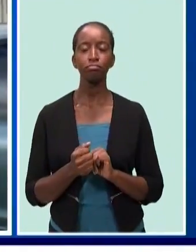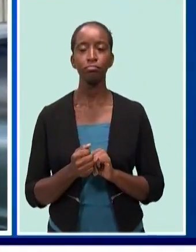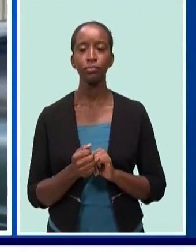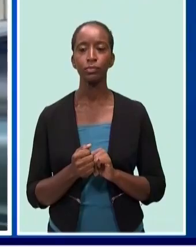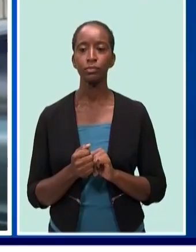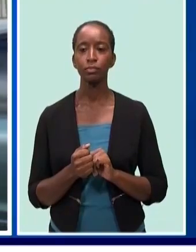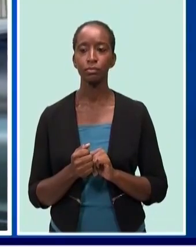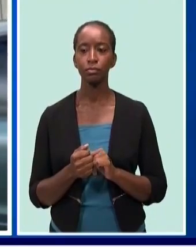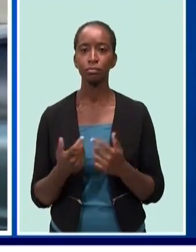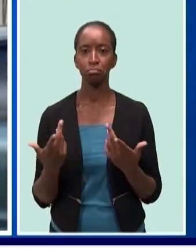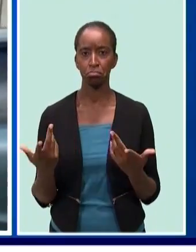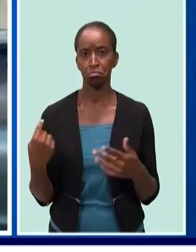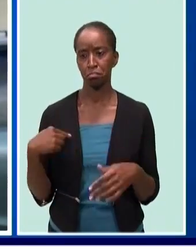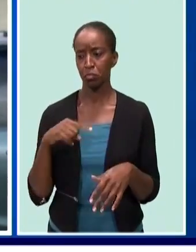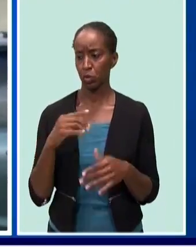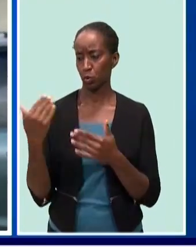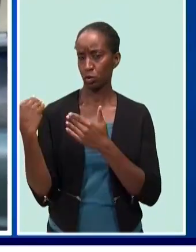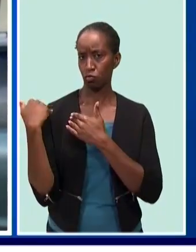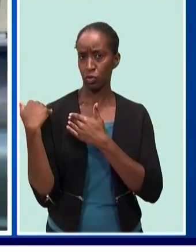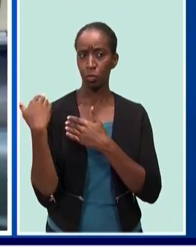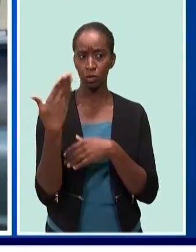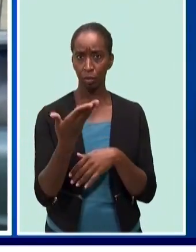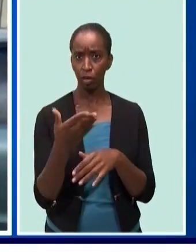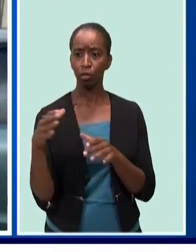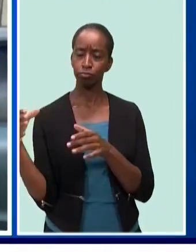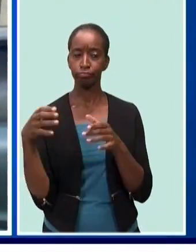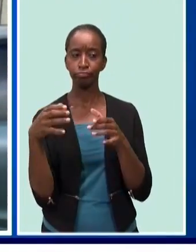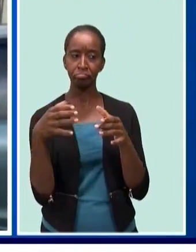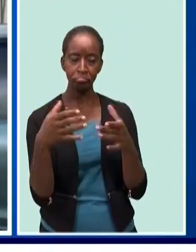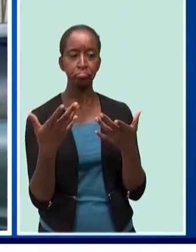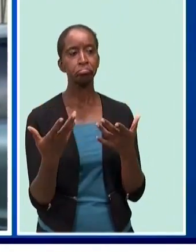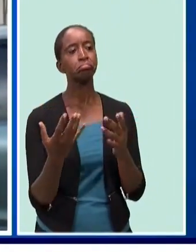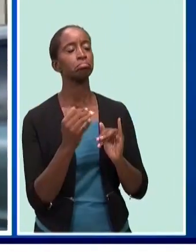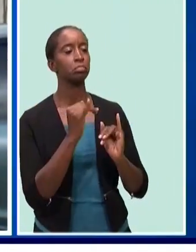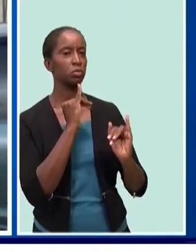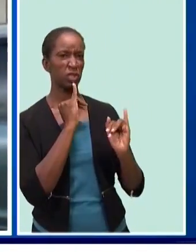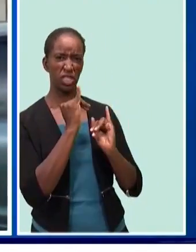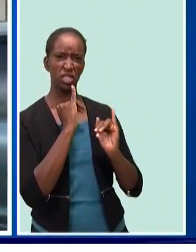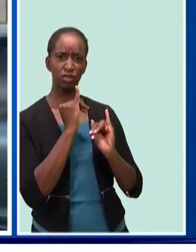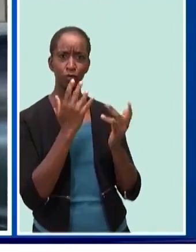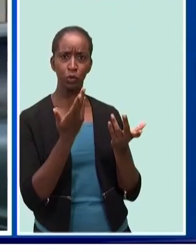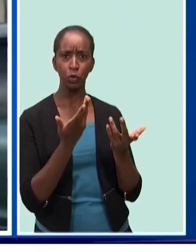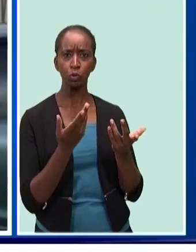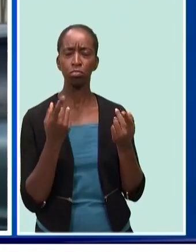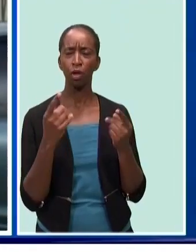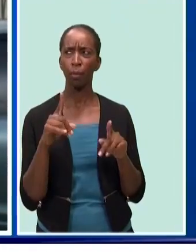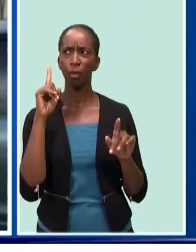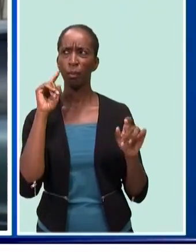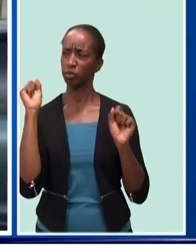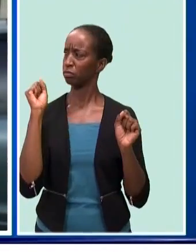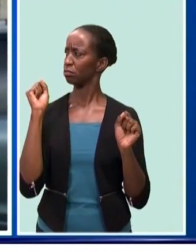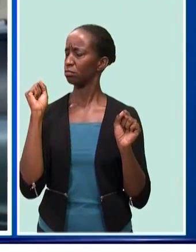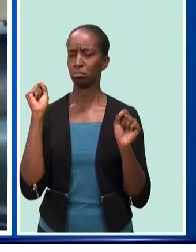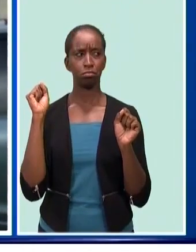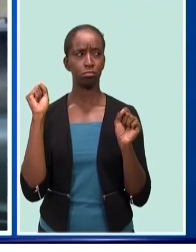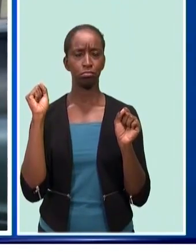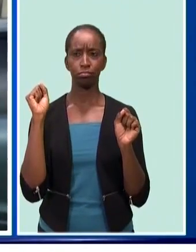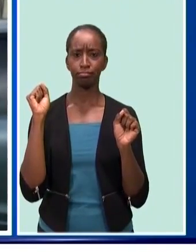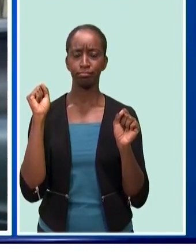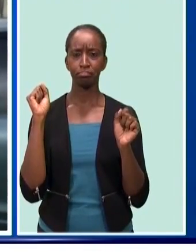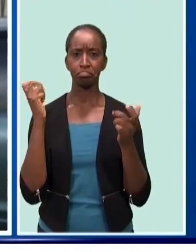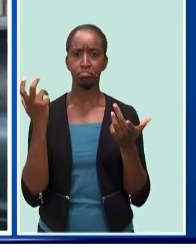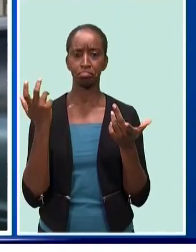the assignment, so we decided to do an interview prior to the assignment. And then we just heard a loud noise as we were wrapping up, and